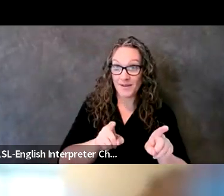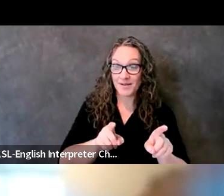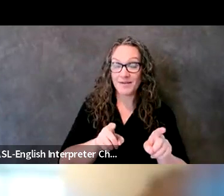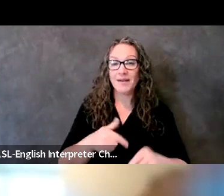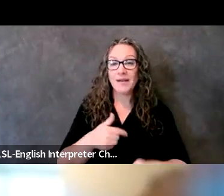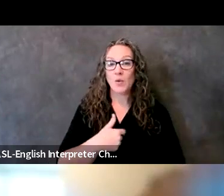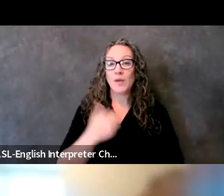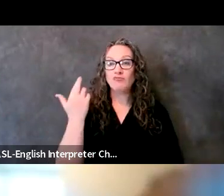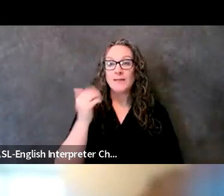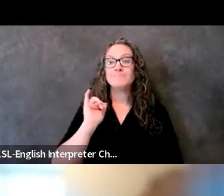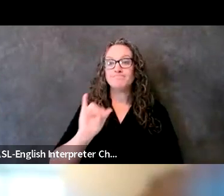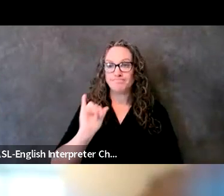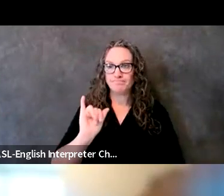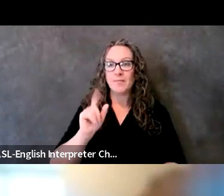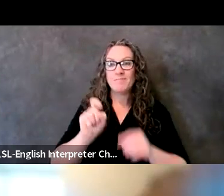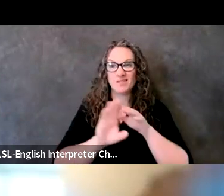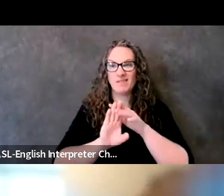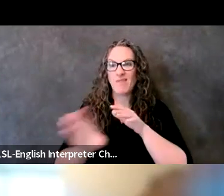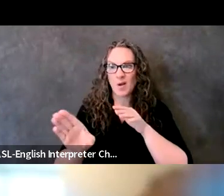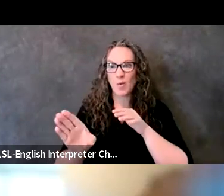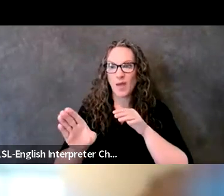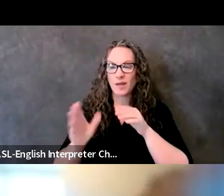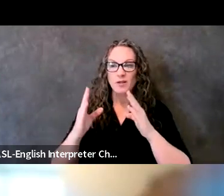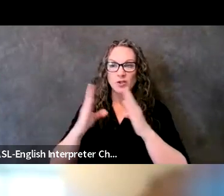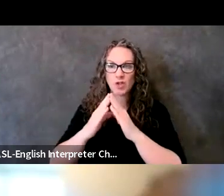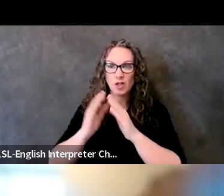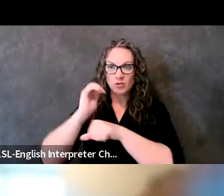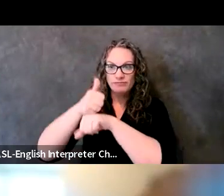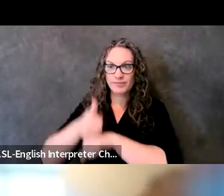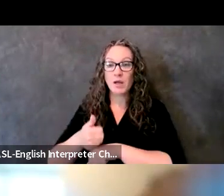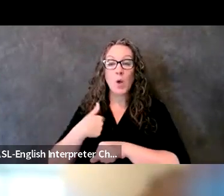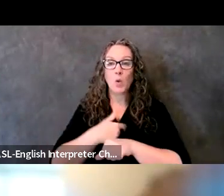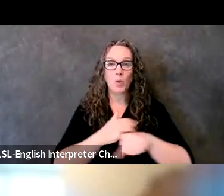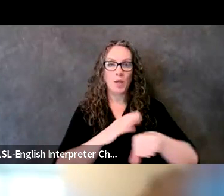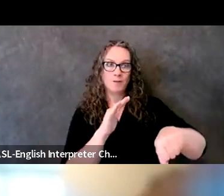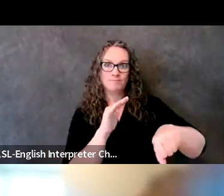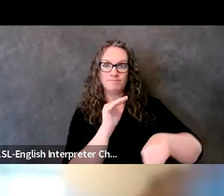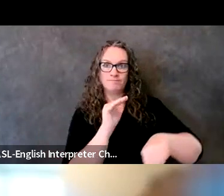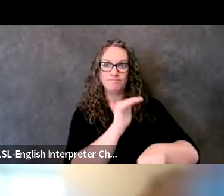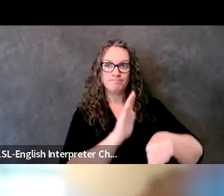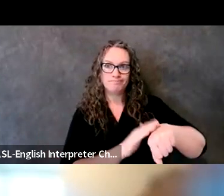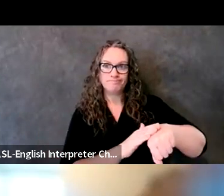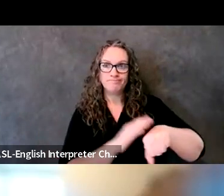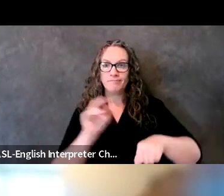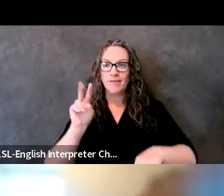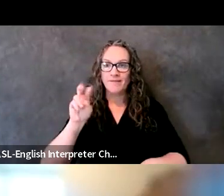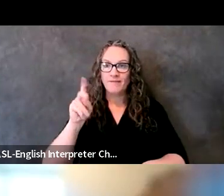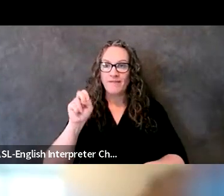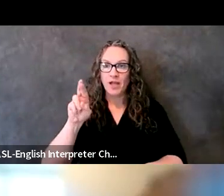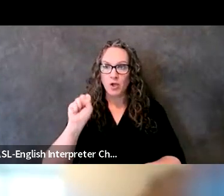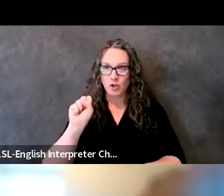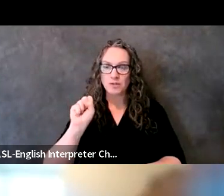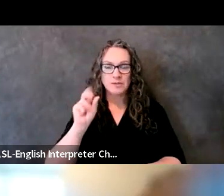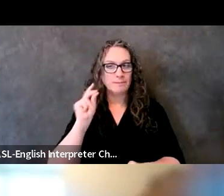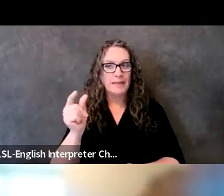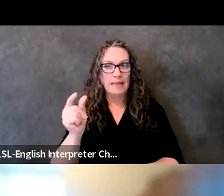going to have to evacuate people and open up shelters, we put vendors on notice immediately, which is a best practice we've utilized in